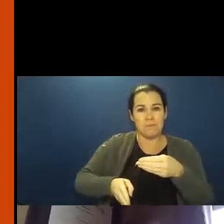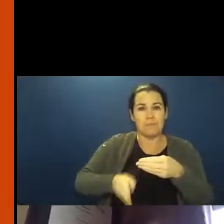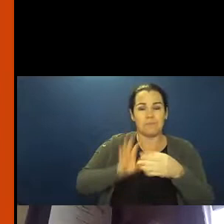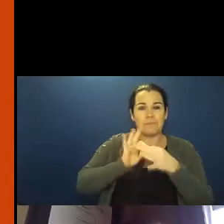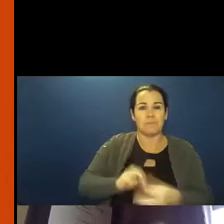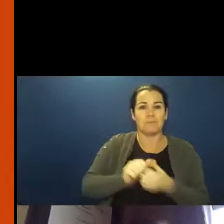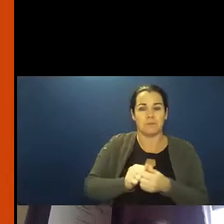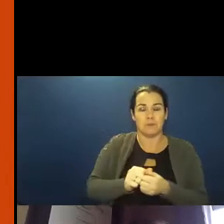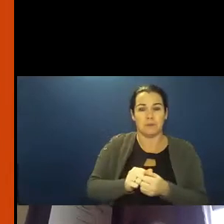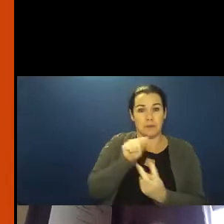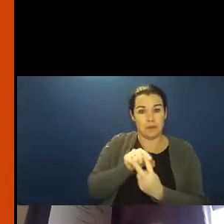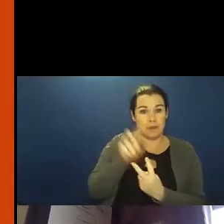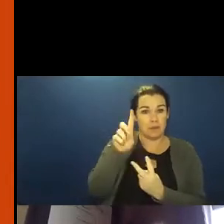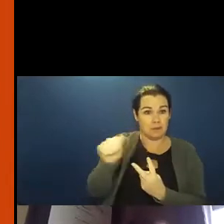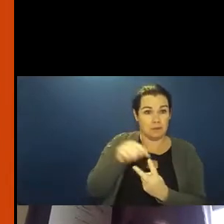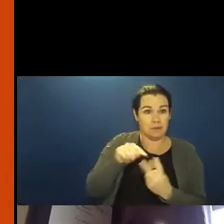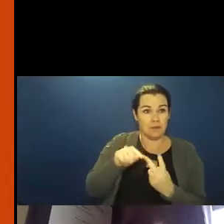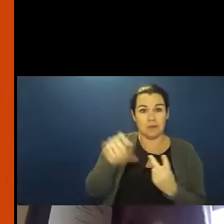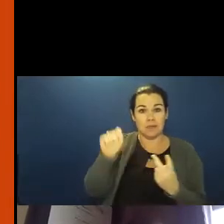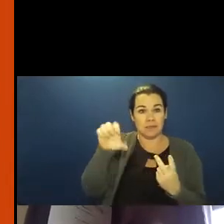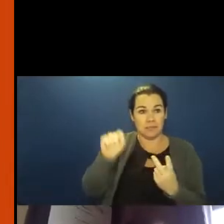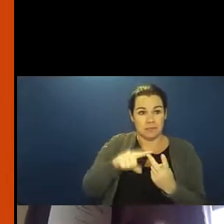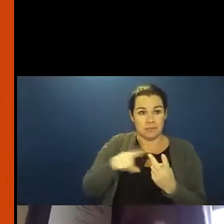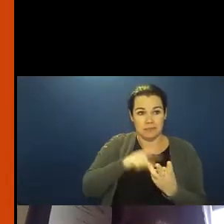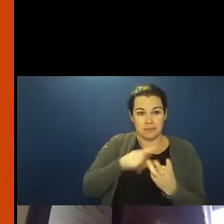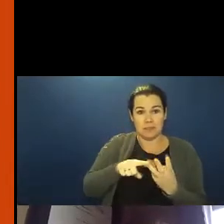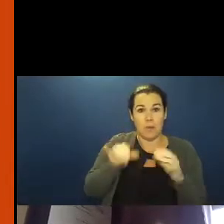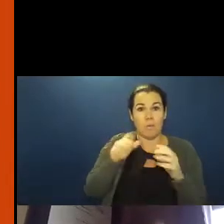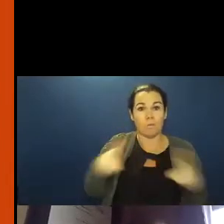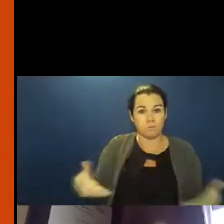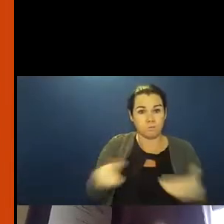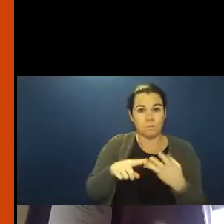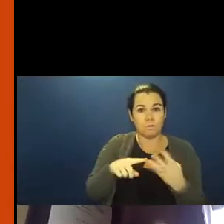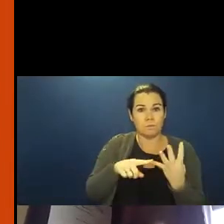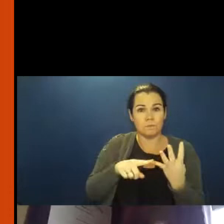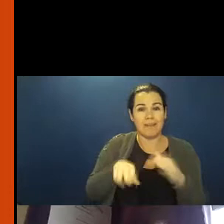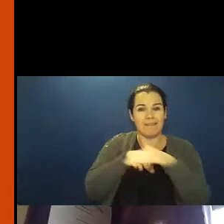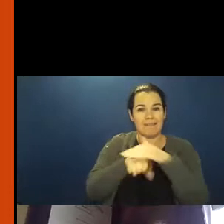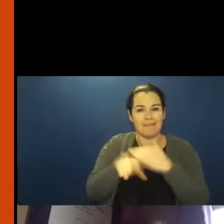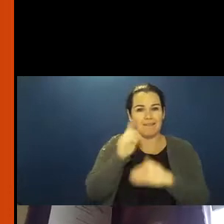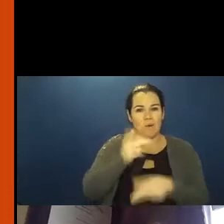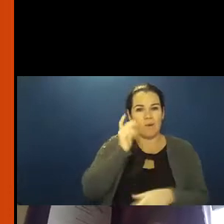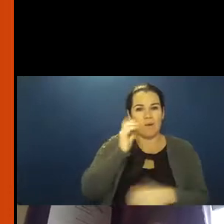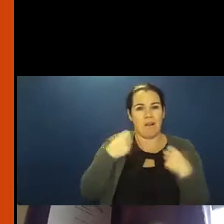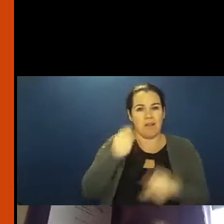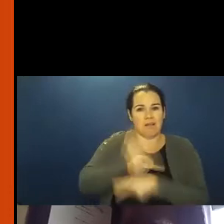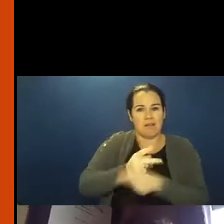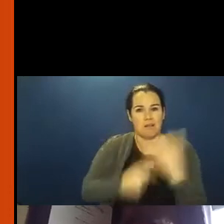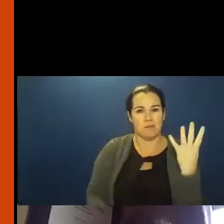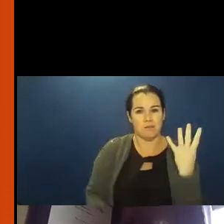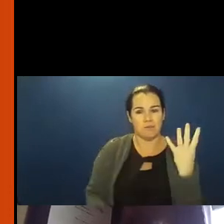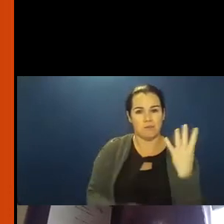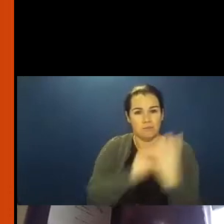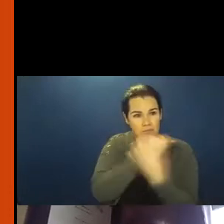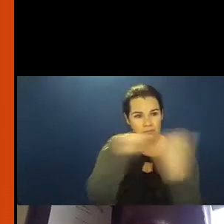the biggest ones were disability, socioeconomic factors, obesity, and access to healthcare. Again, touching on this